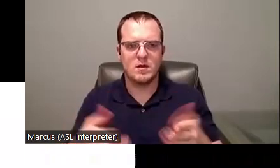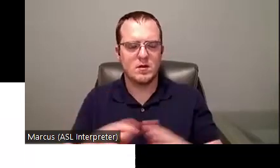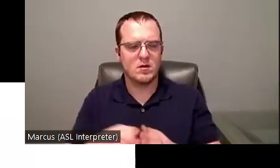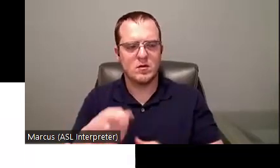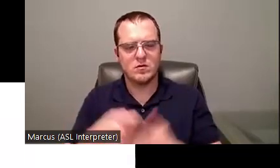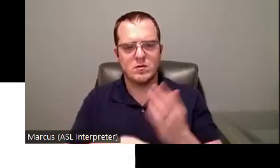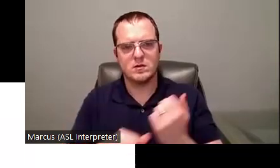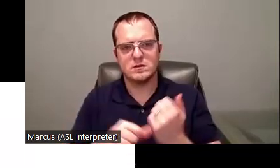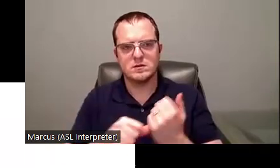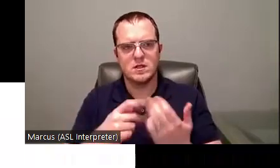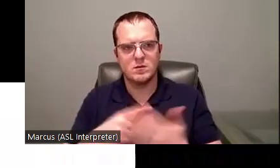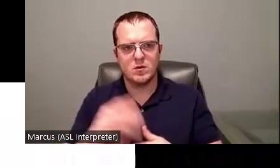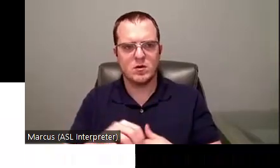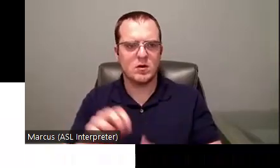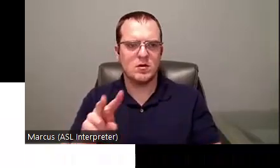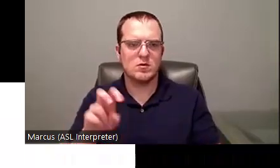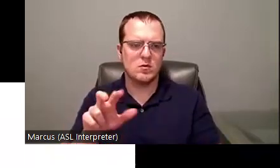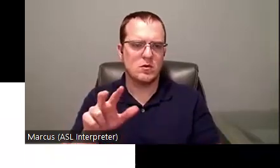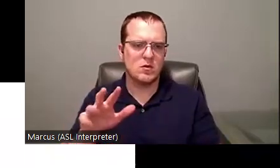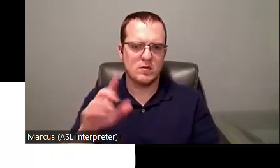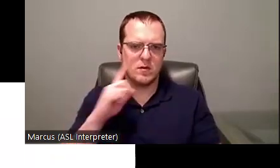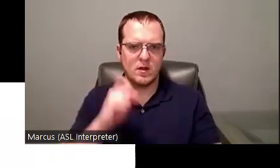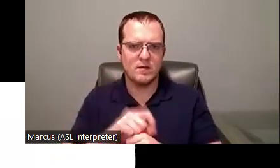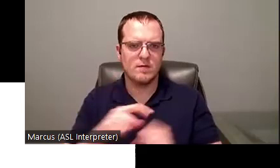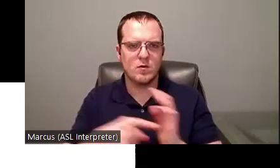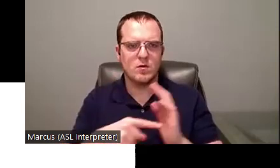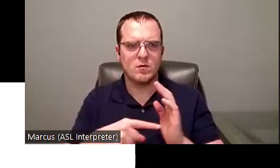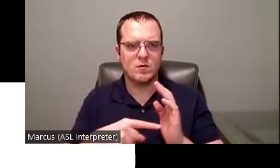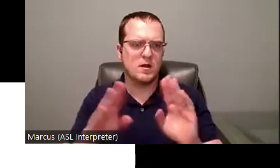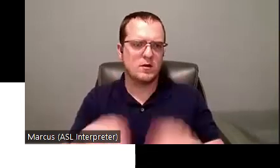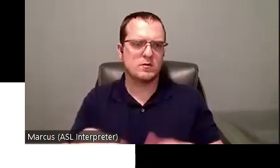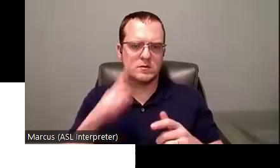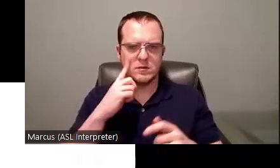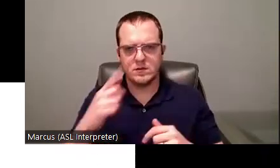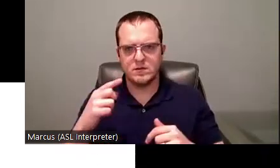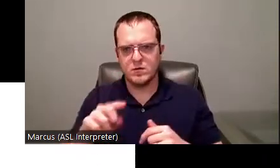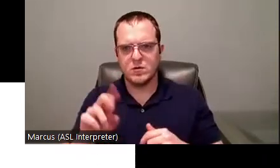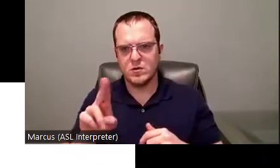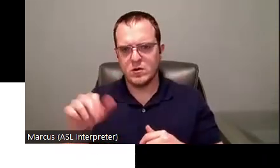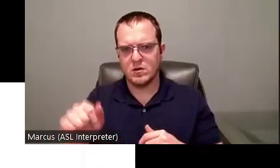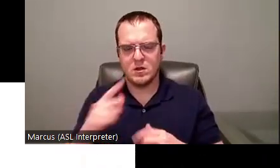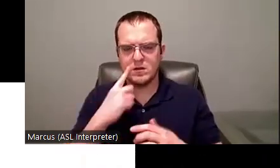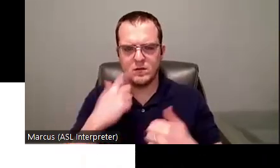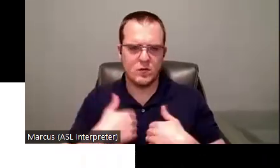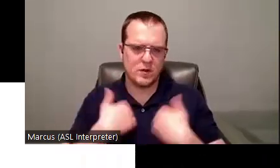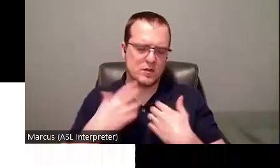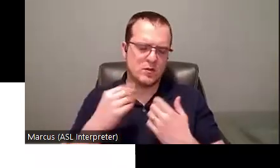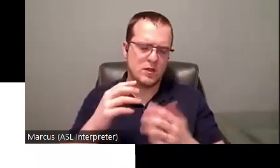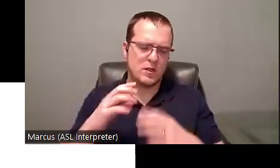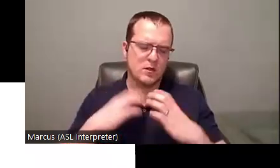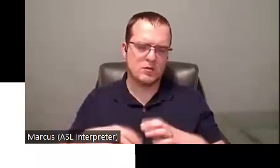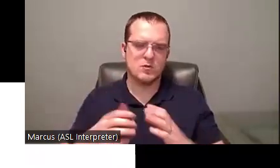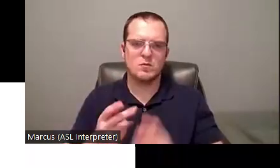program. 235 units of affordable housing were created or preserved through URA's residential and consumer lending